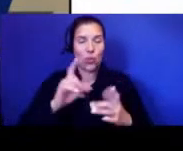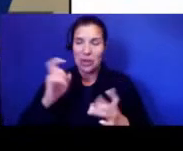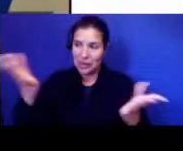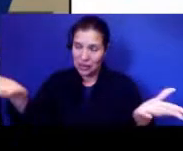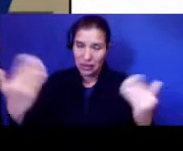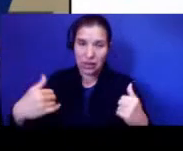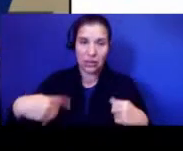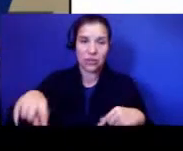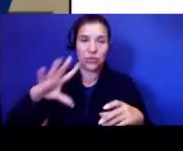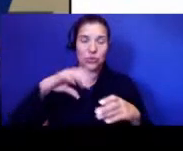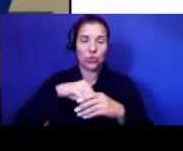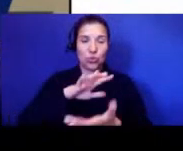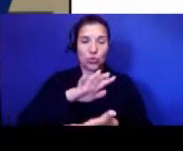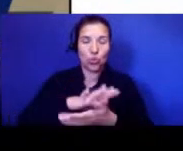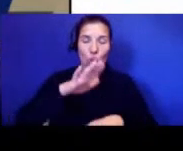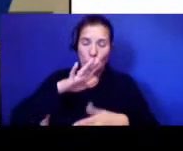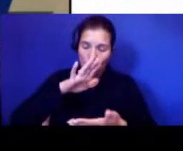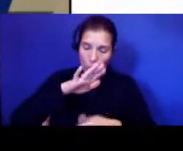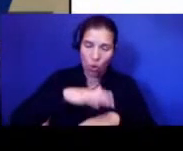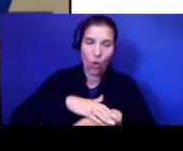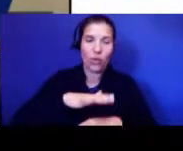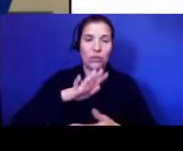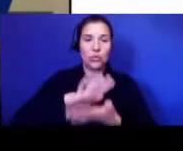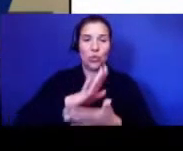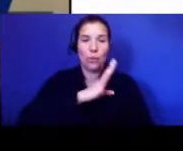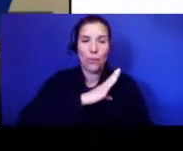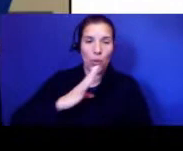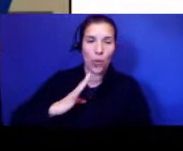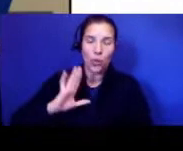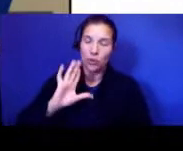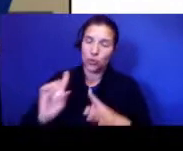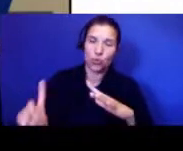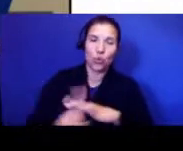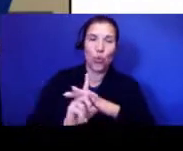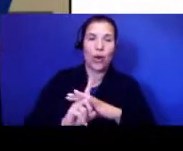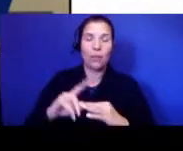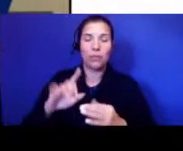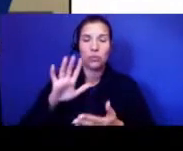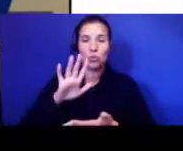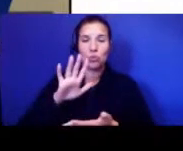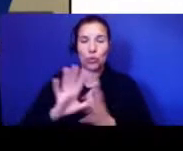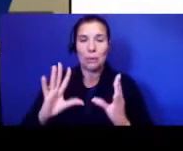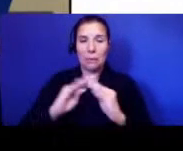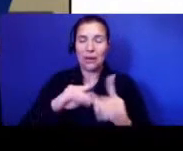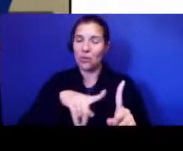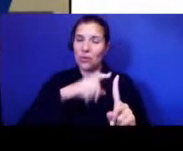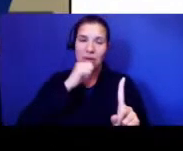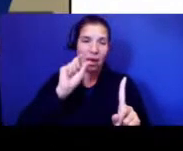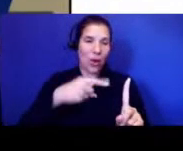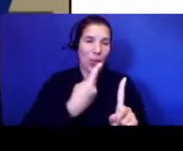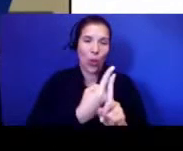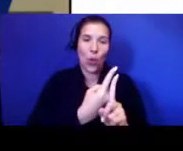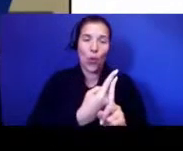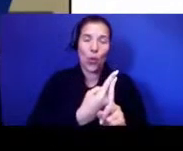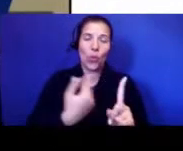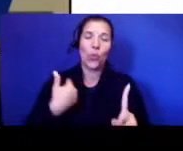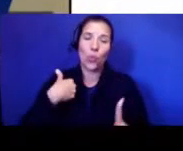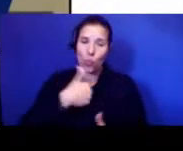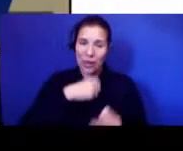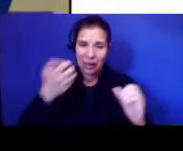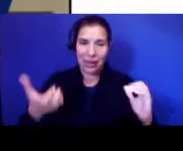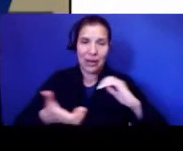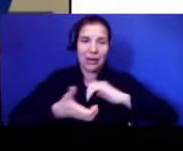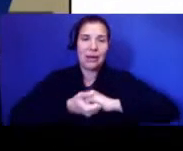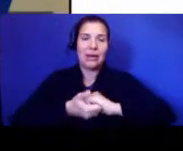schools, on the school board, and showing up for school meetings. You are not alone. We can help you